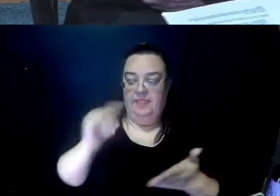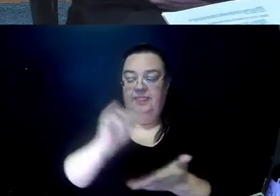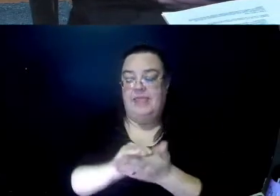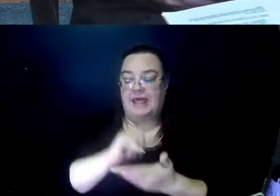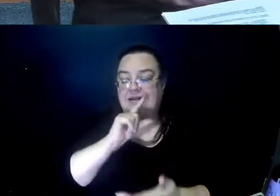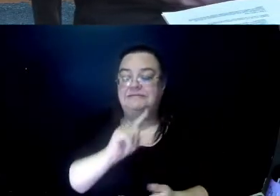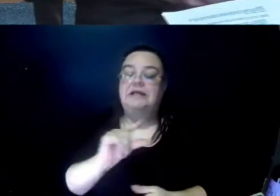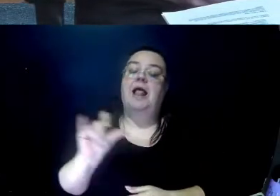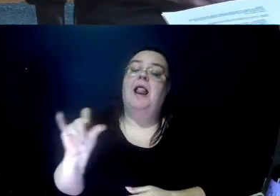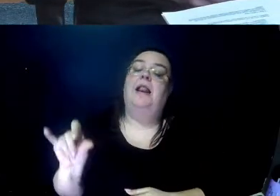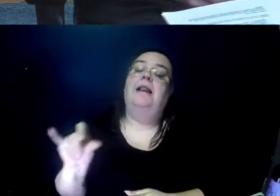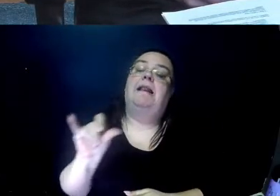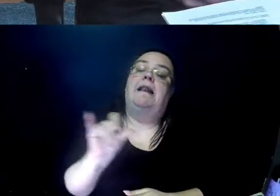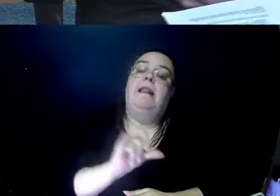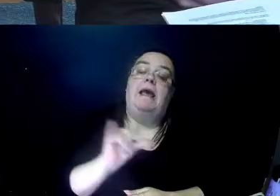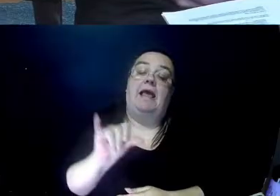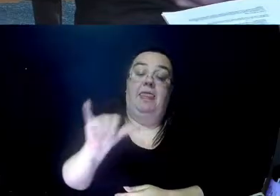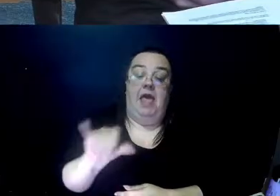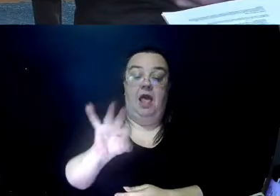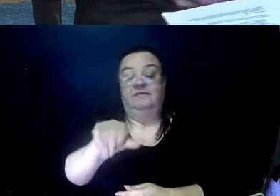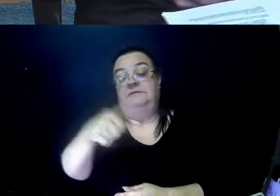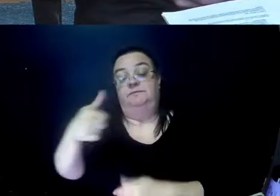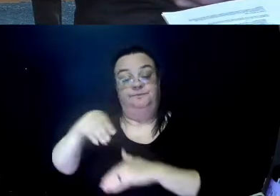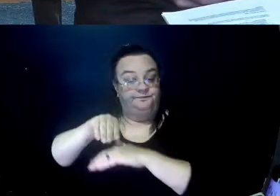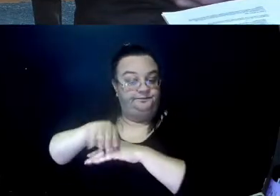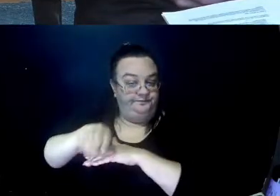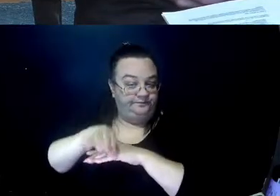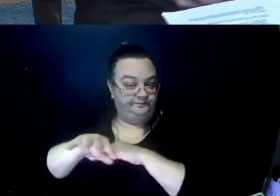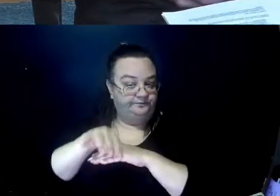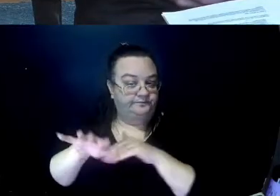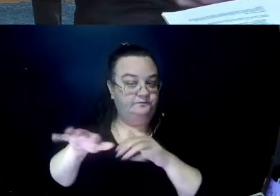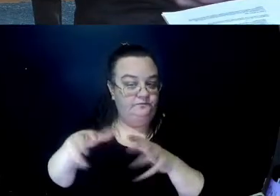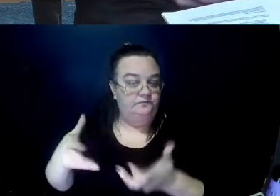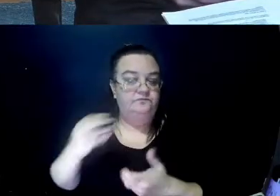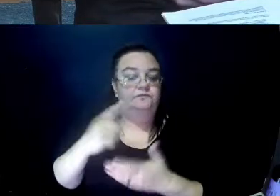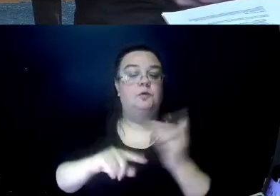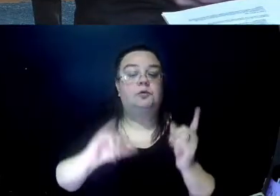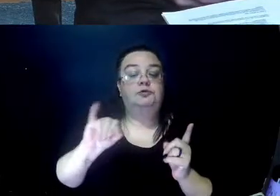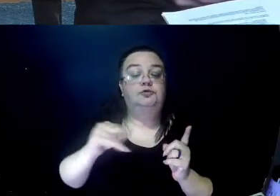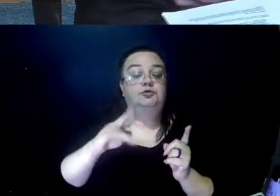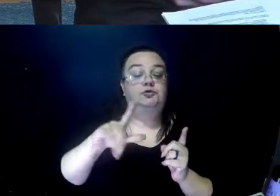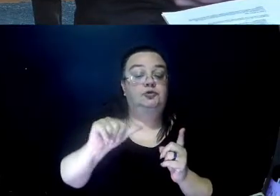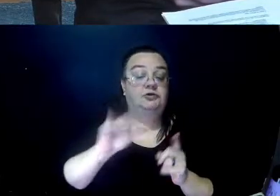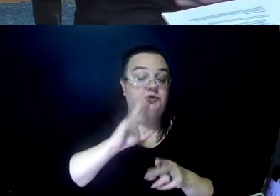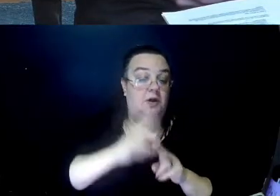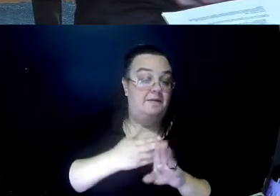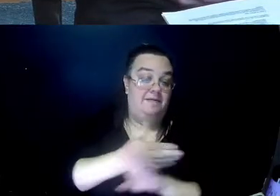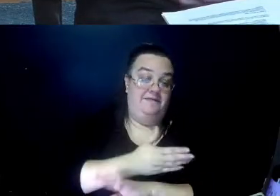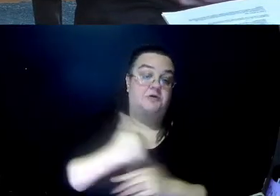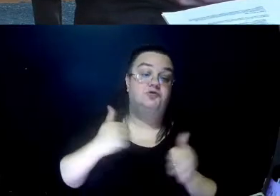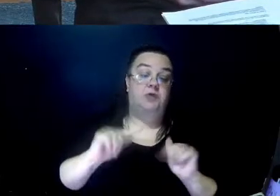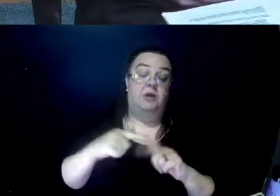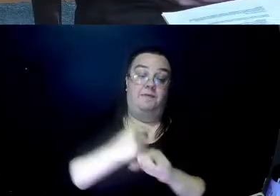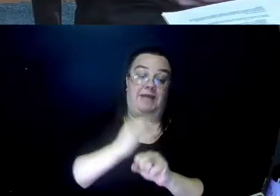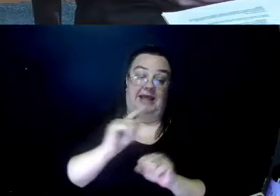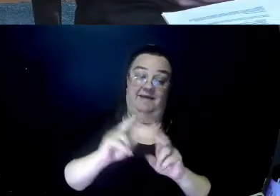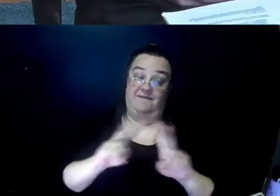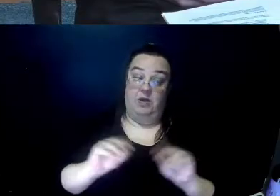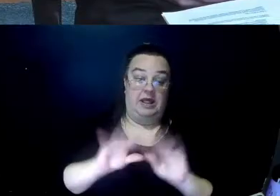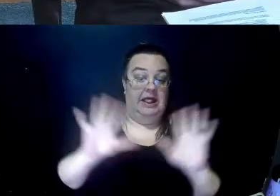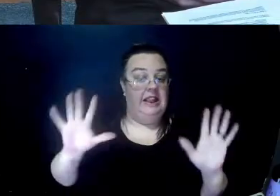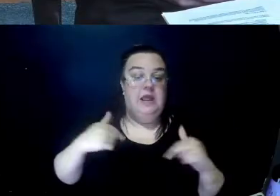like that of the other advisory groups. What Julia was speaking to earlier is I tried to make it very clear, I do not want to be